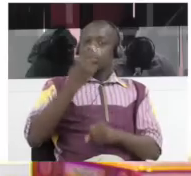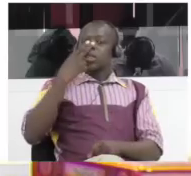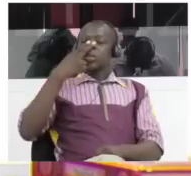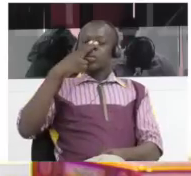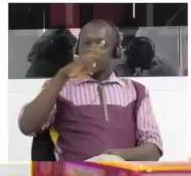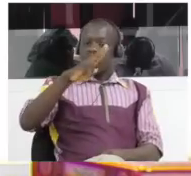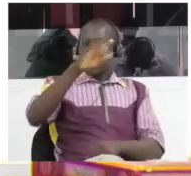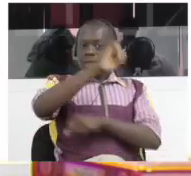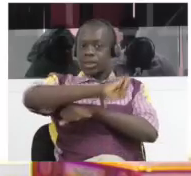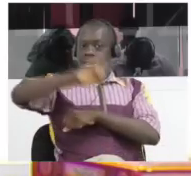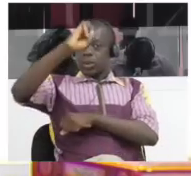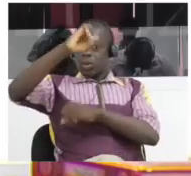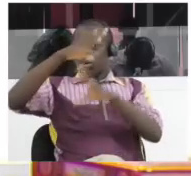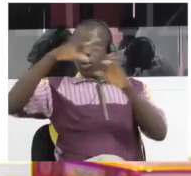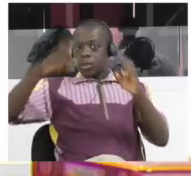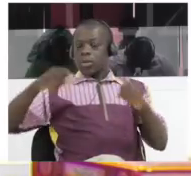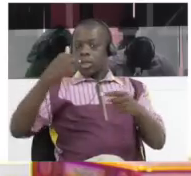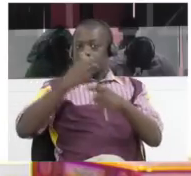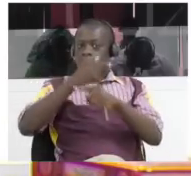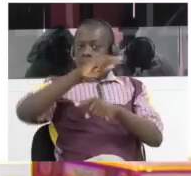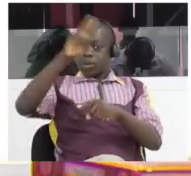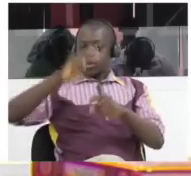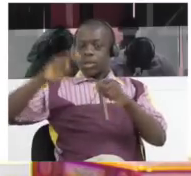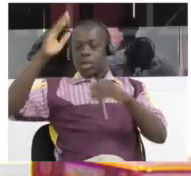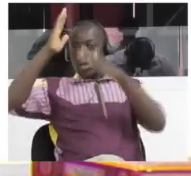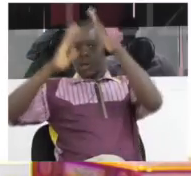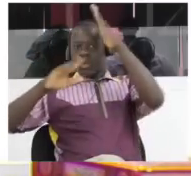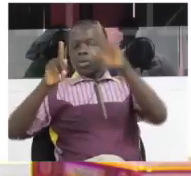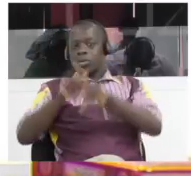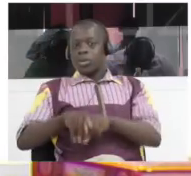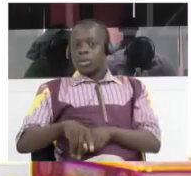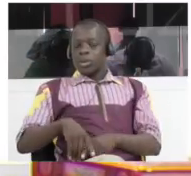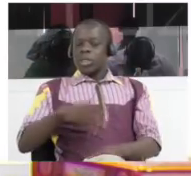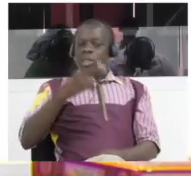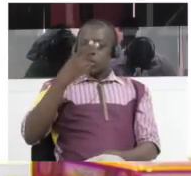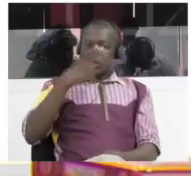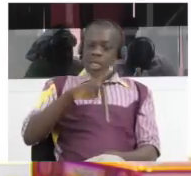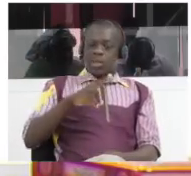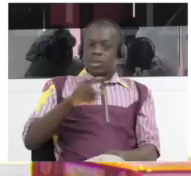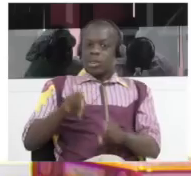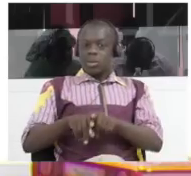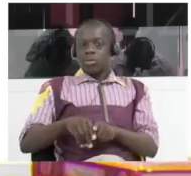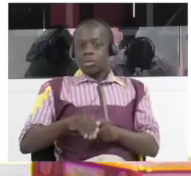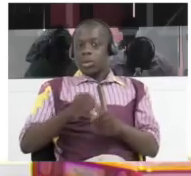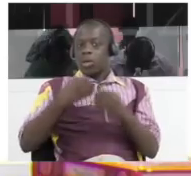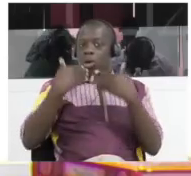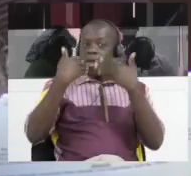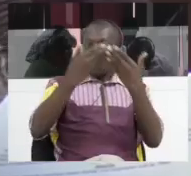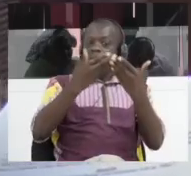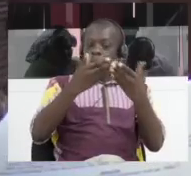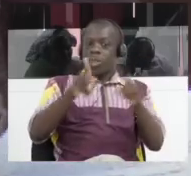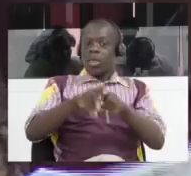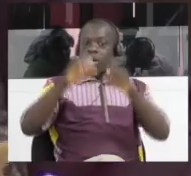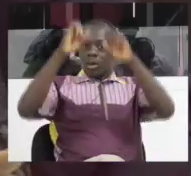the attempt as senior officials of the Gambian National Army to convey these feelings and dissatisfactions to the government of the day?